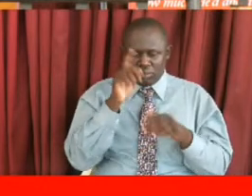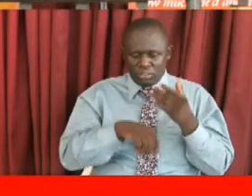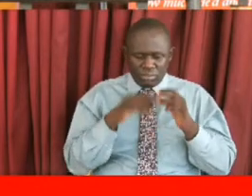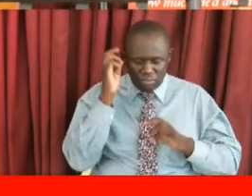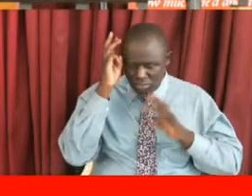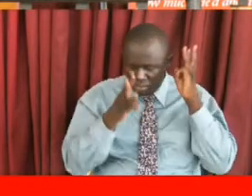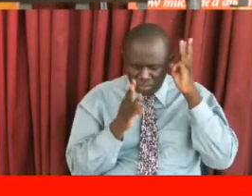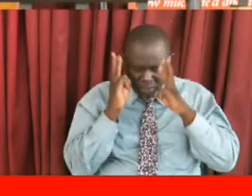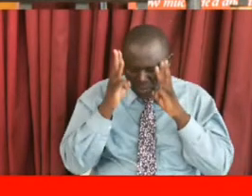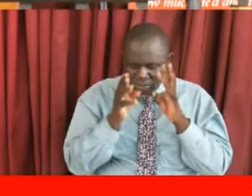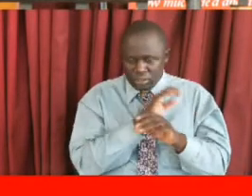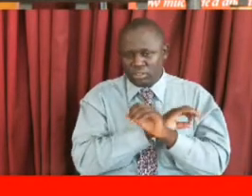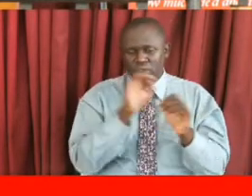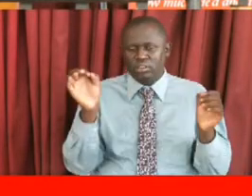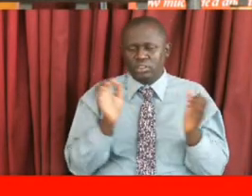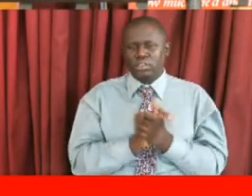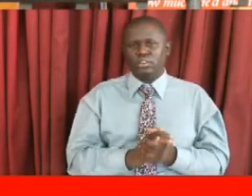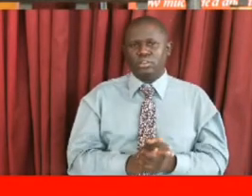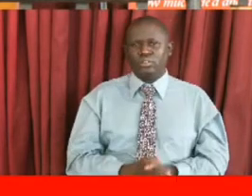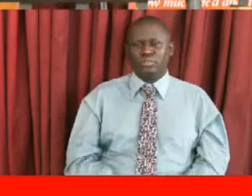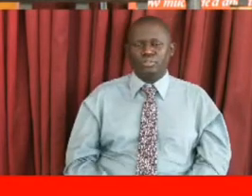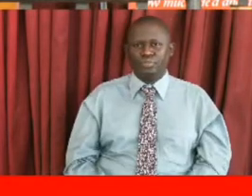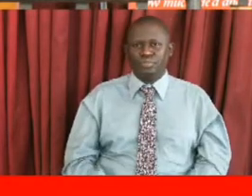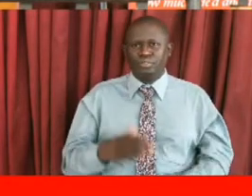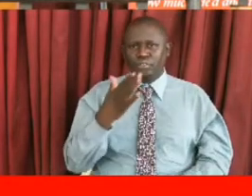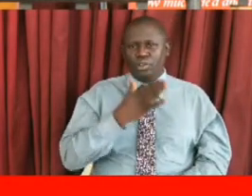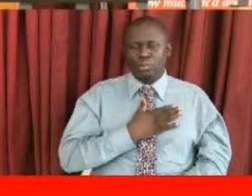moved amen My